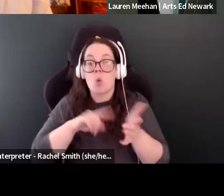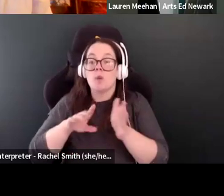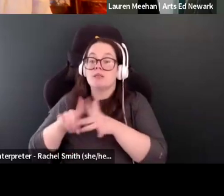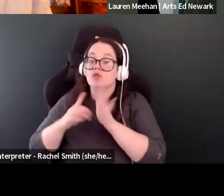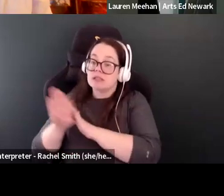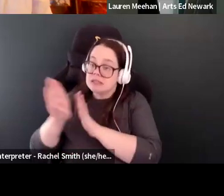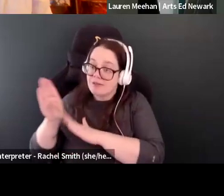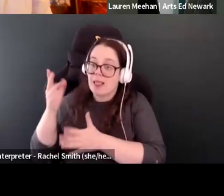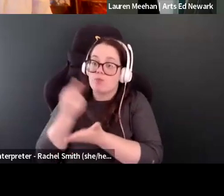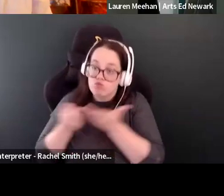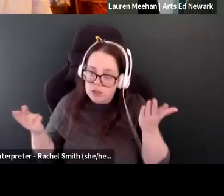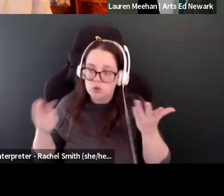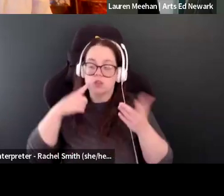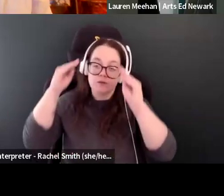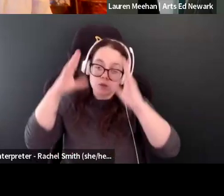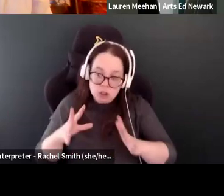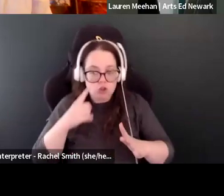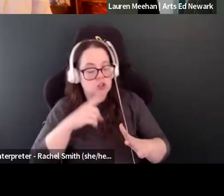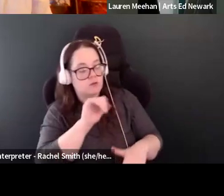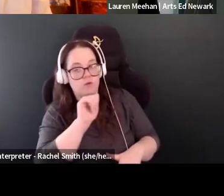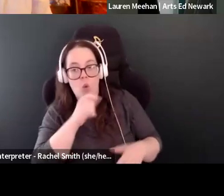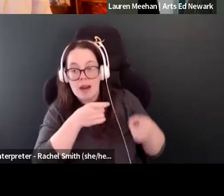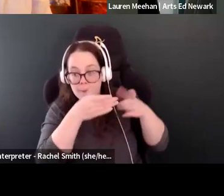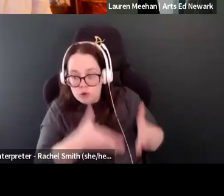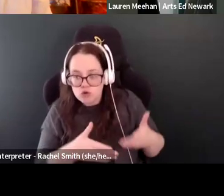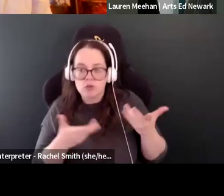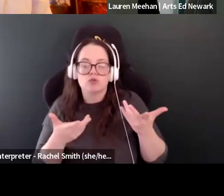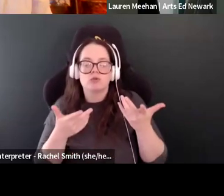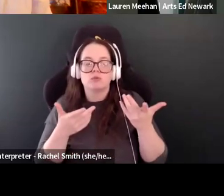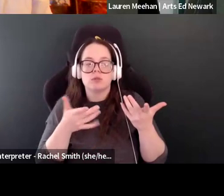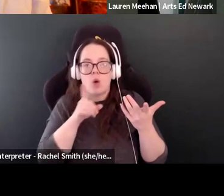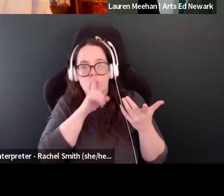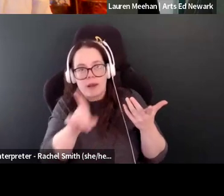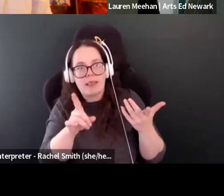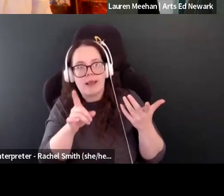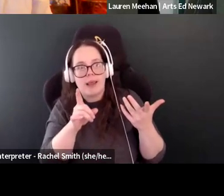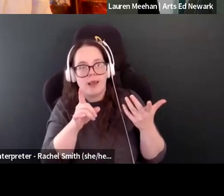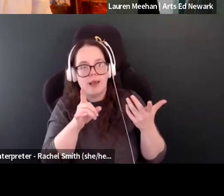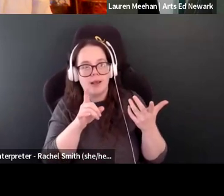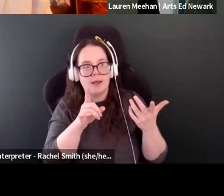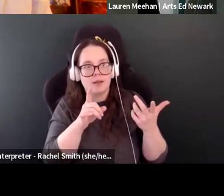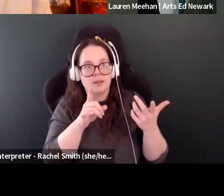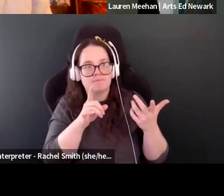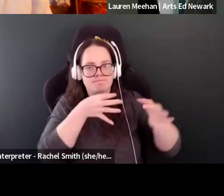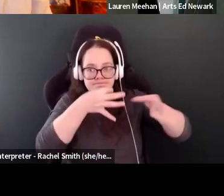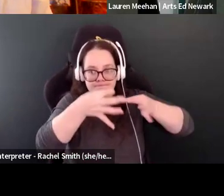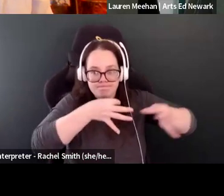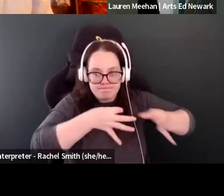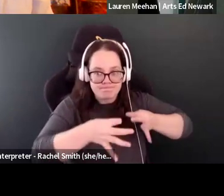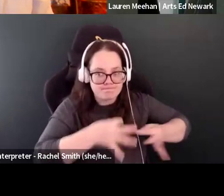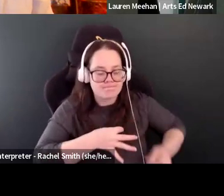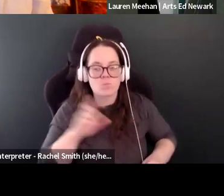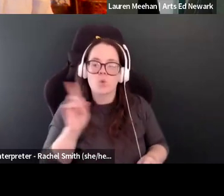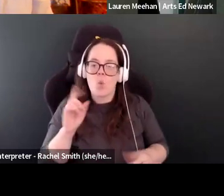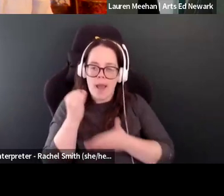resources for teachers and for administrators that kind of broke down how the arts fit into that, so that way they can